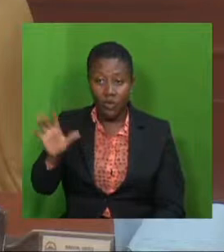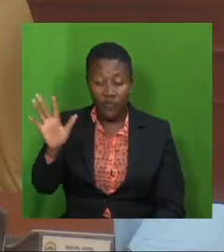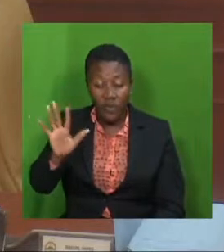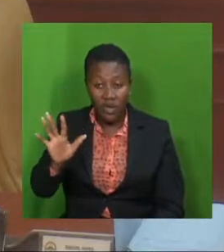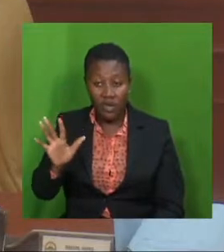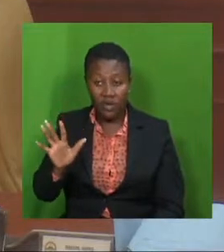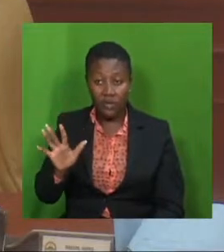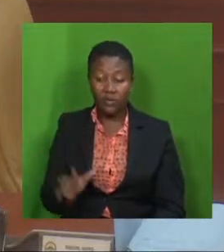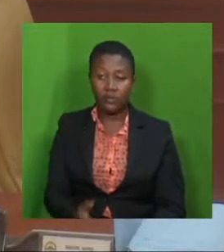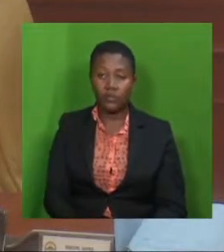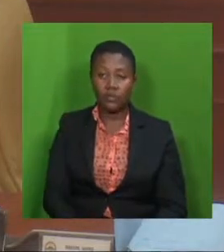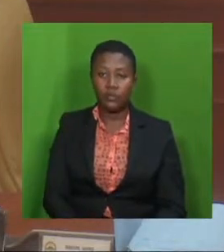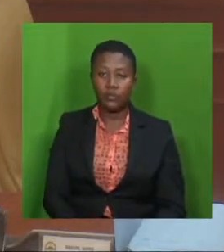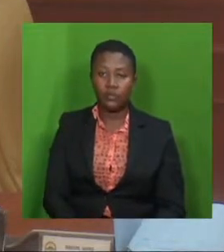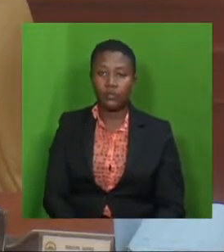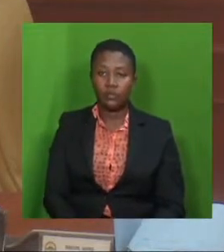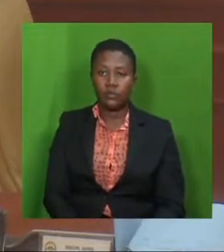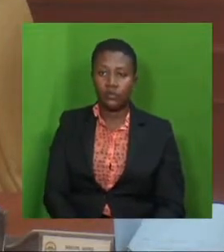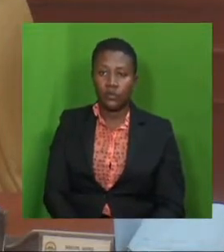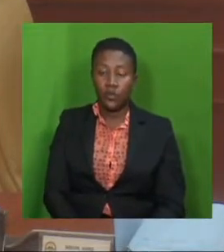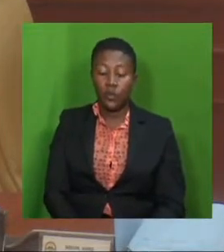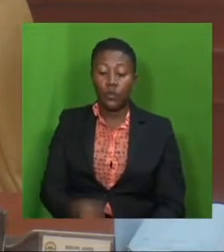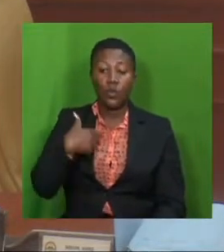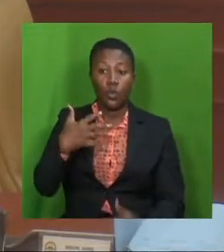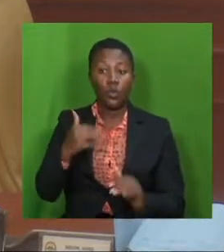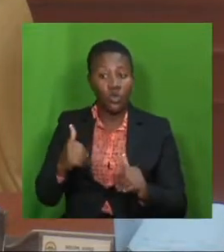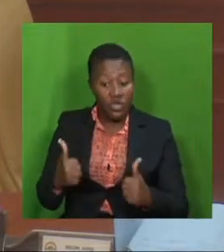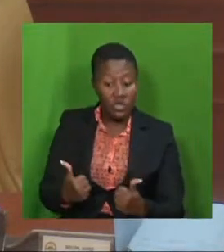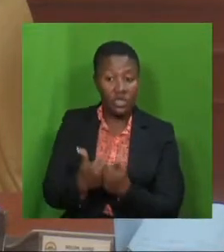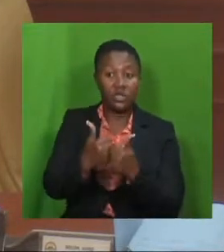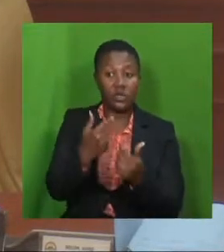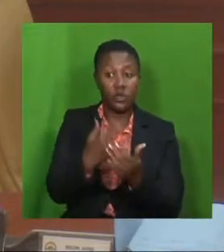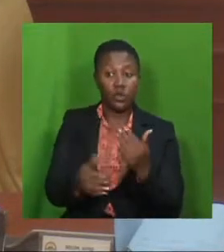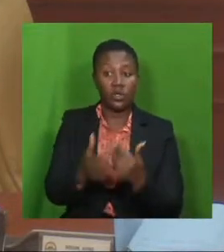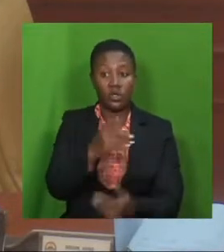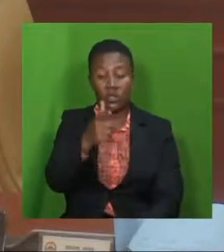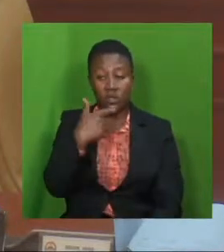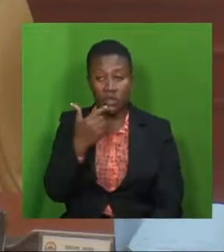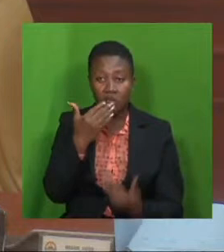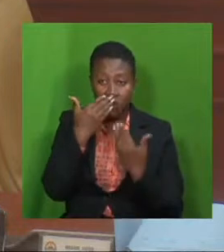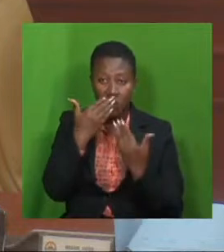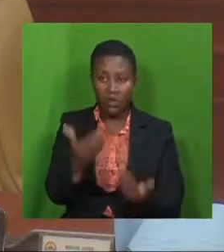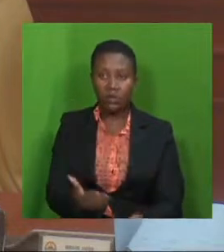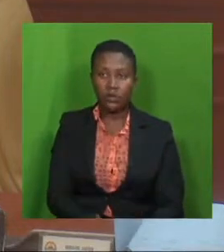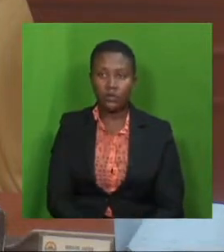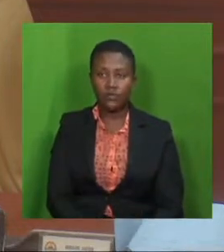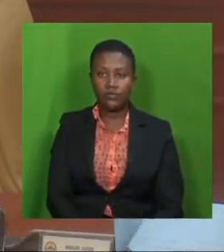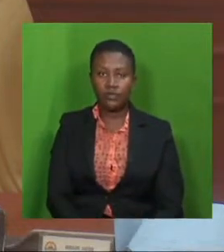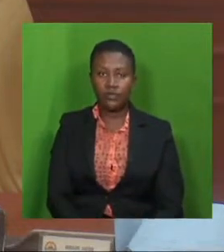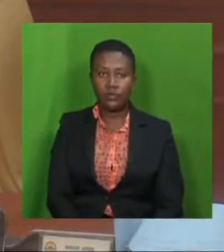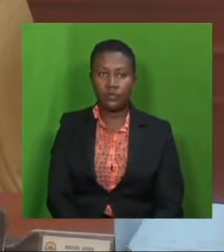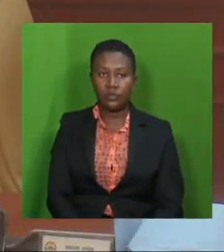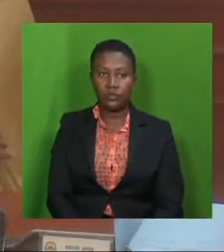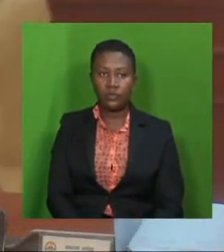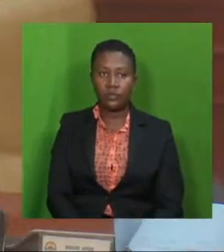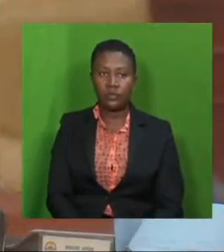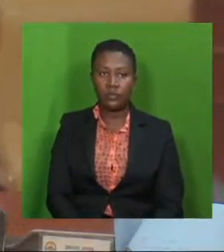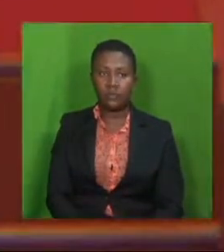the privileges will be challenged with a substantive motion. I thank you, Mr. Speaker.